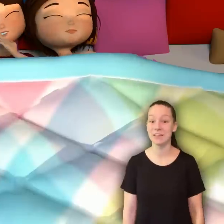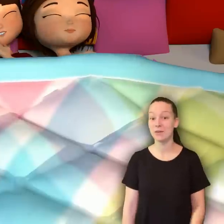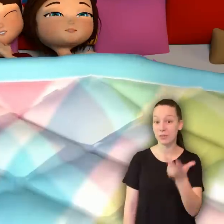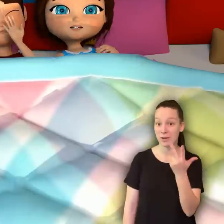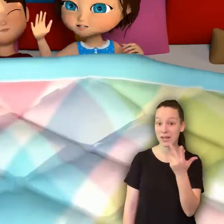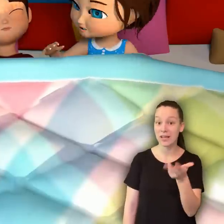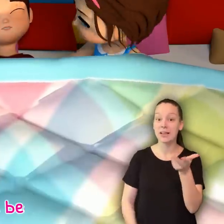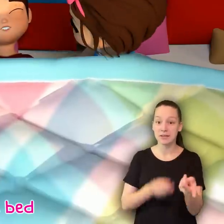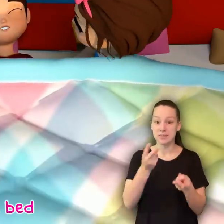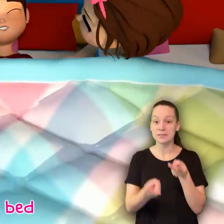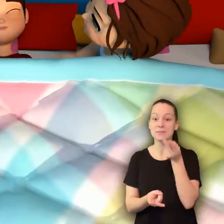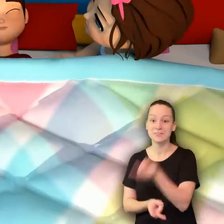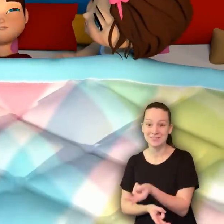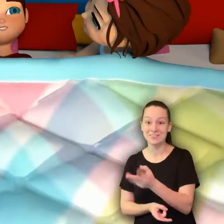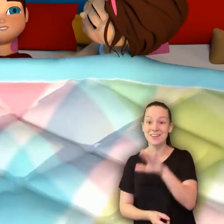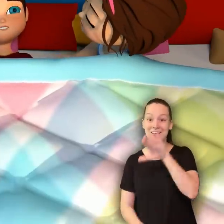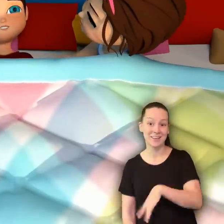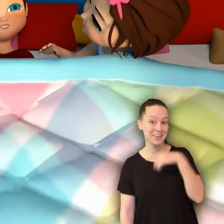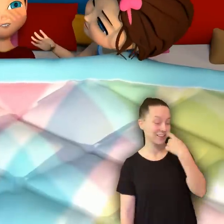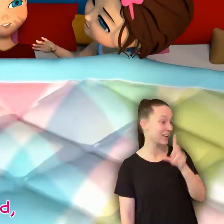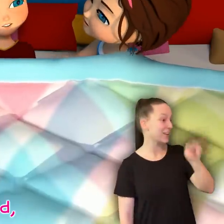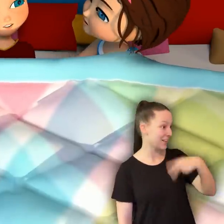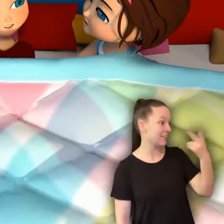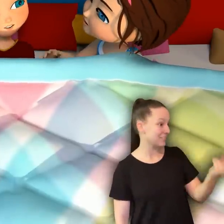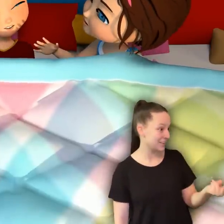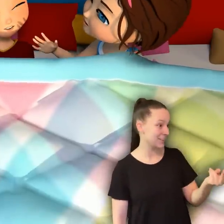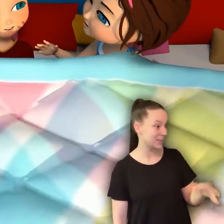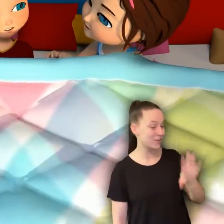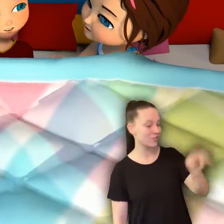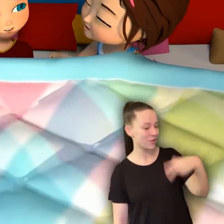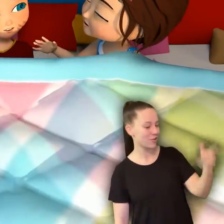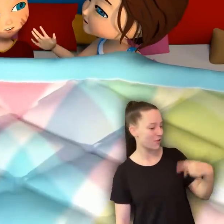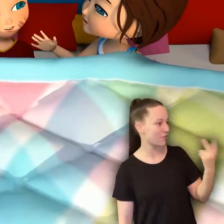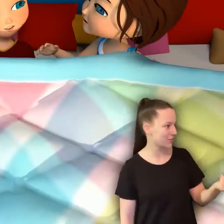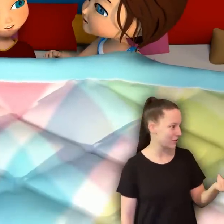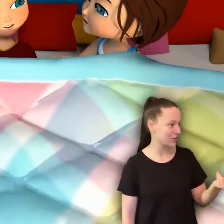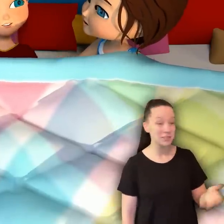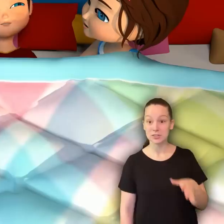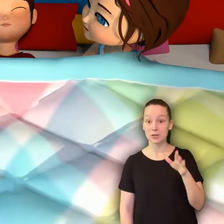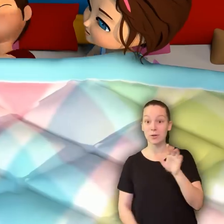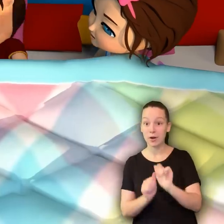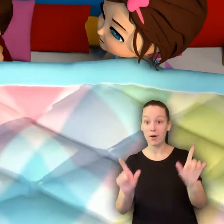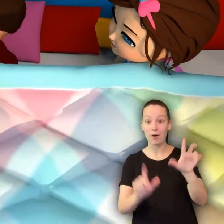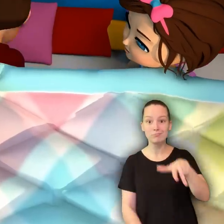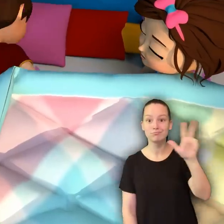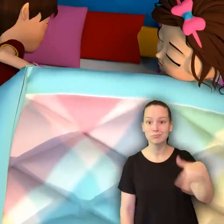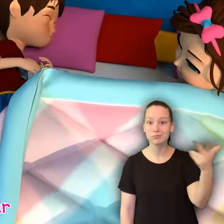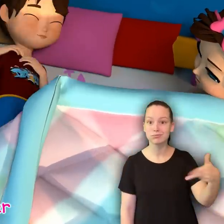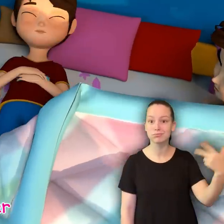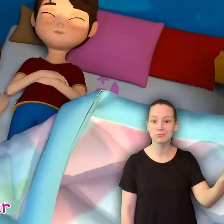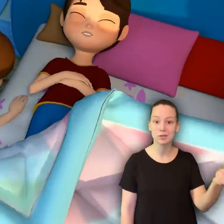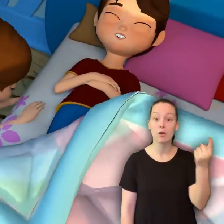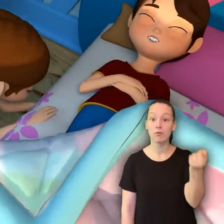there were three in the bed and the little one said roll over roll over so they all